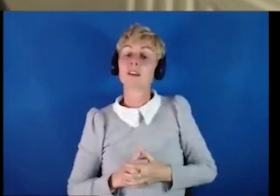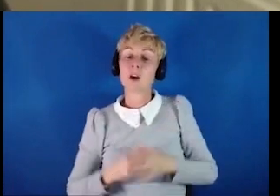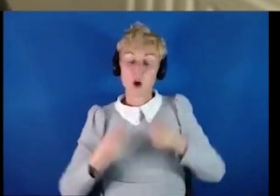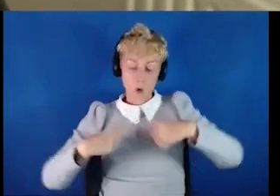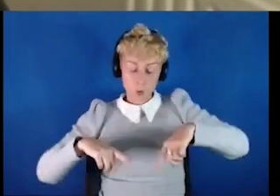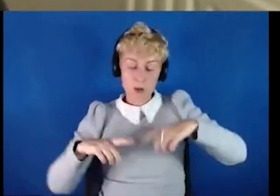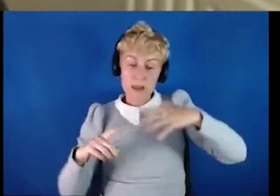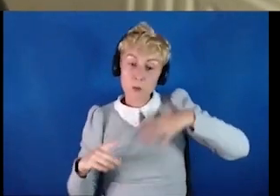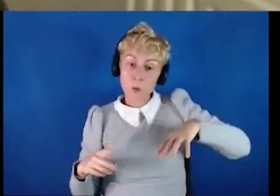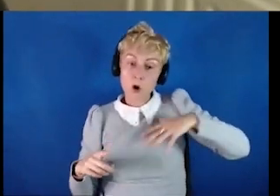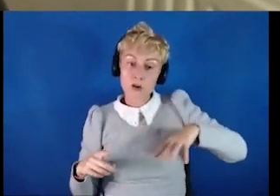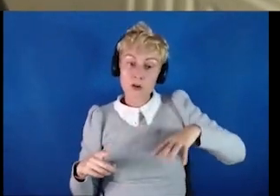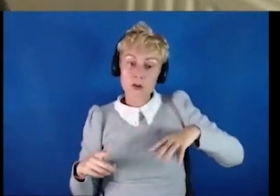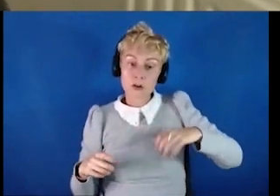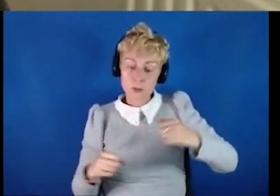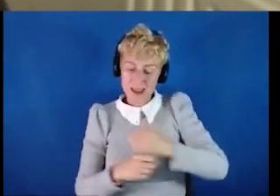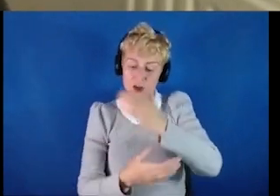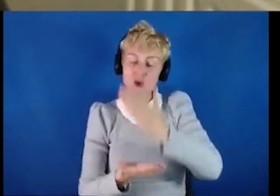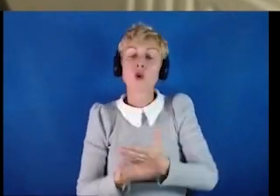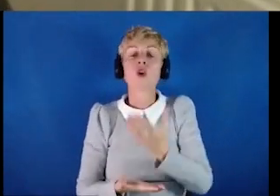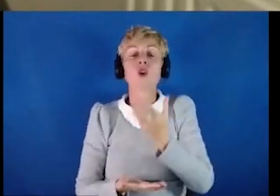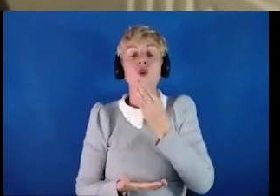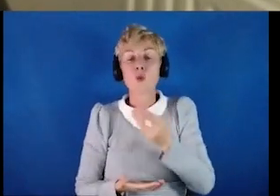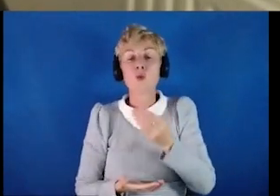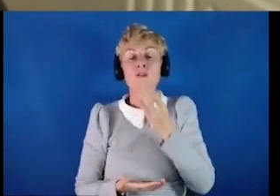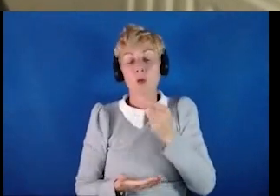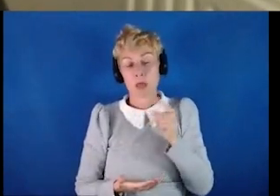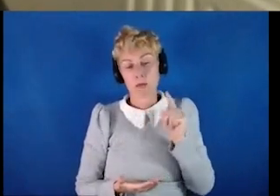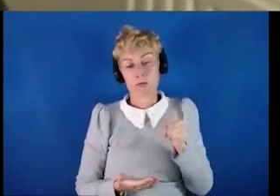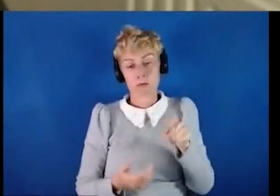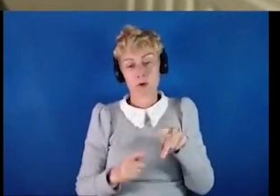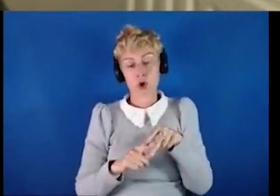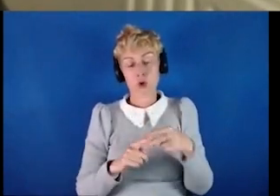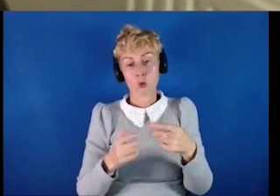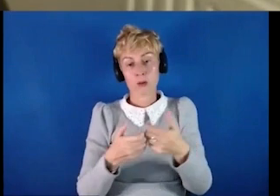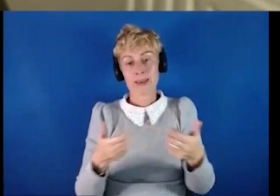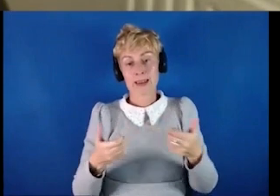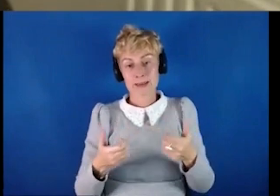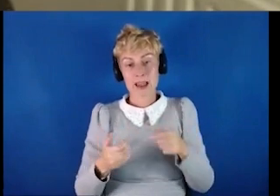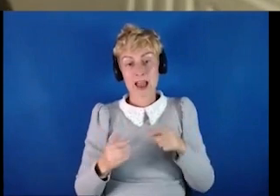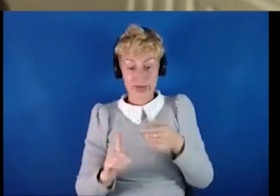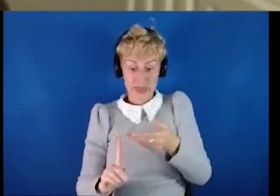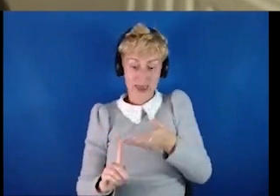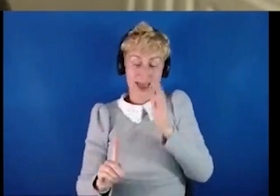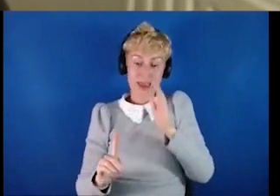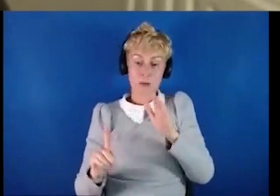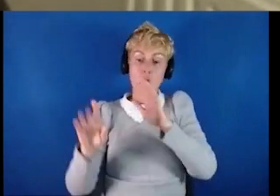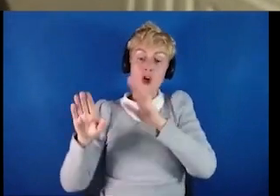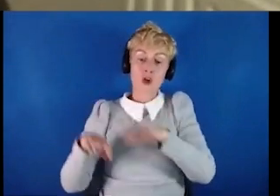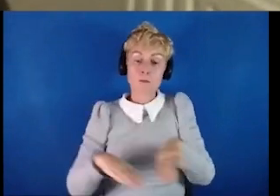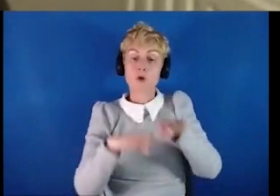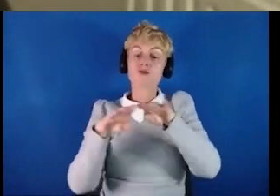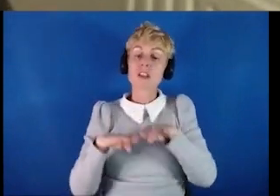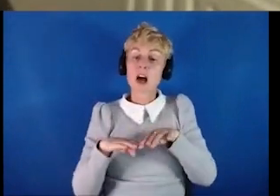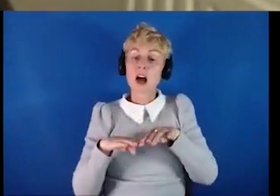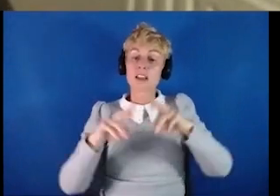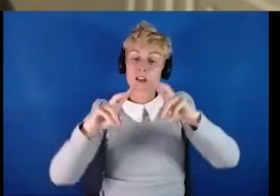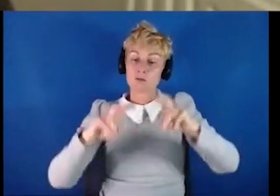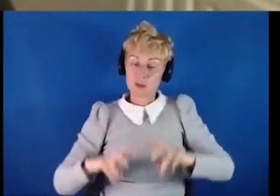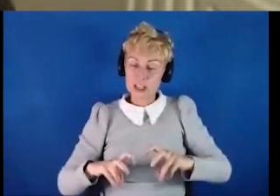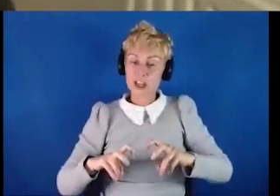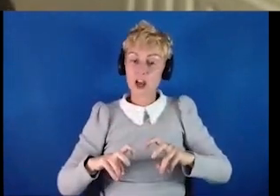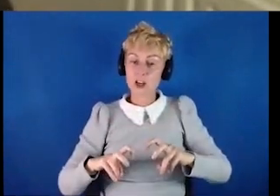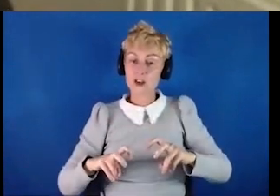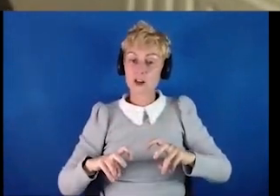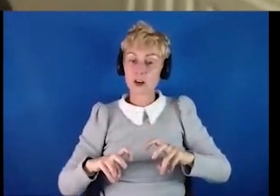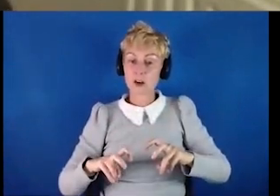what is useful to the purpose. And the purpose is to democratize research, or narrowing the gap between what